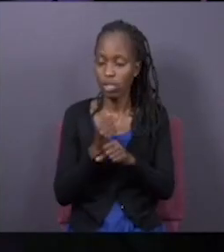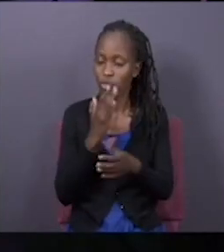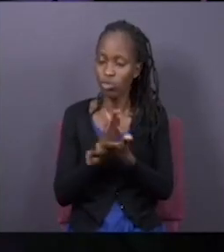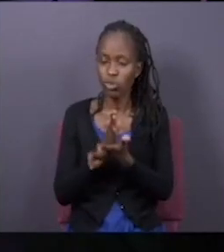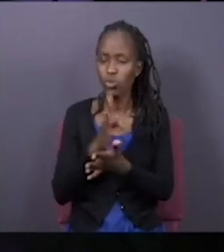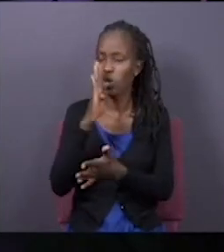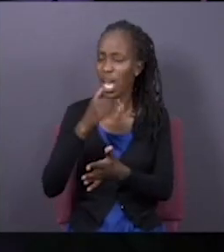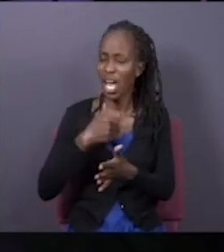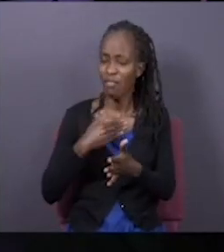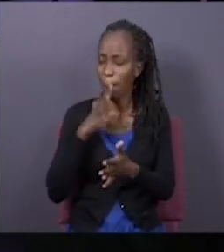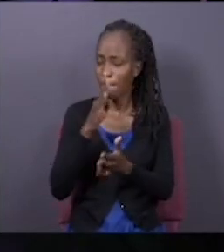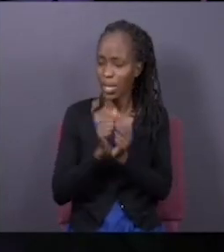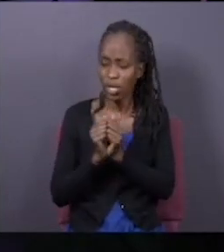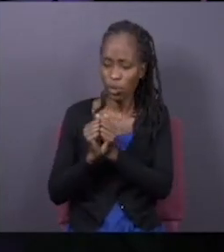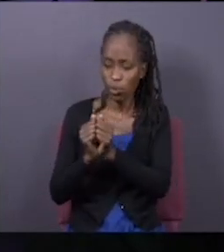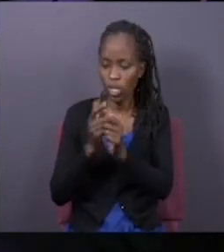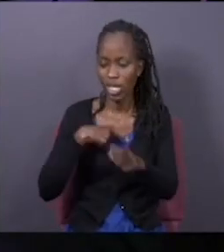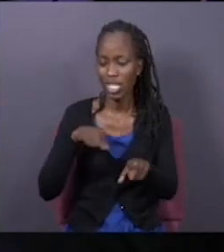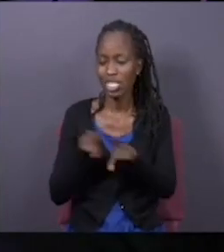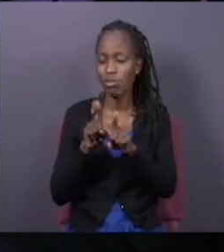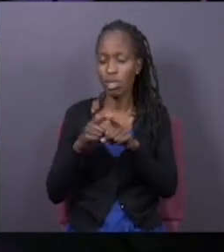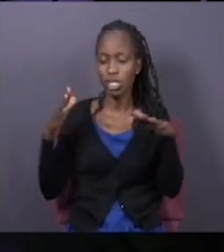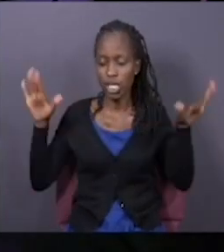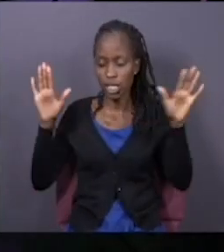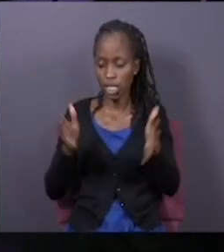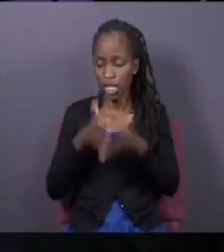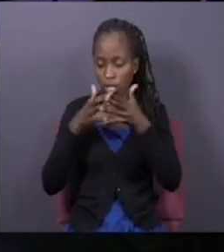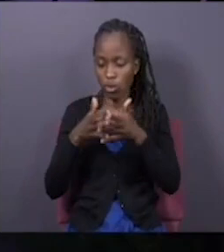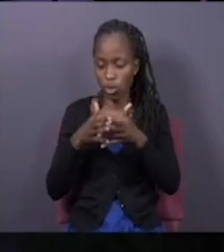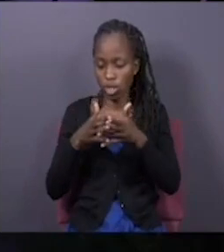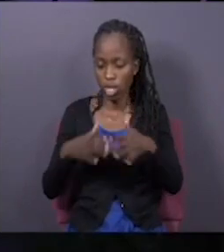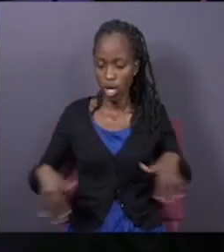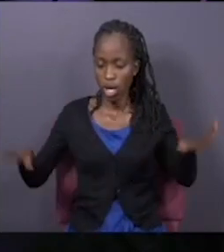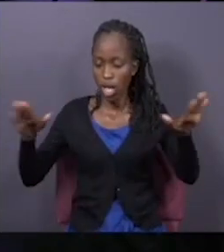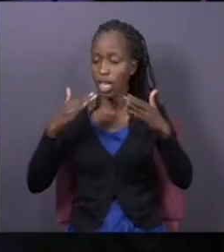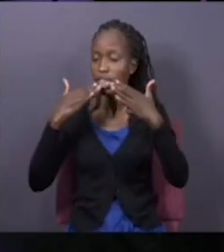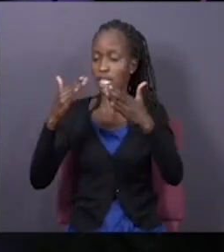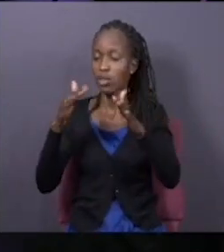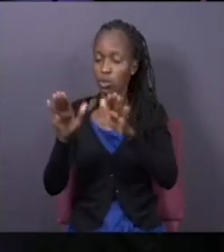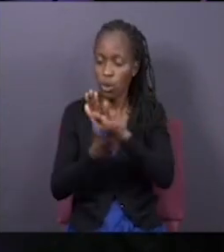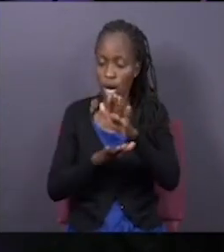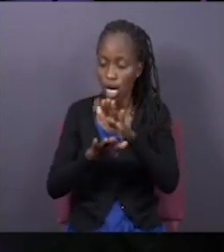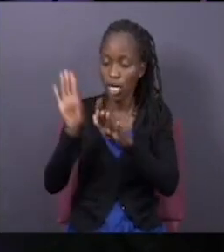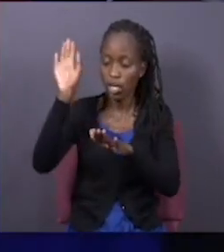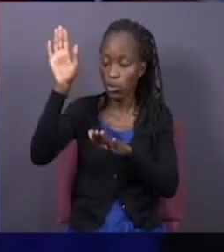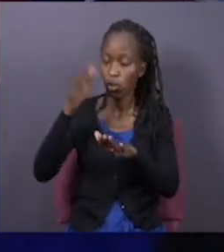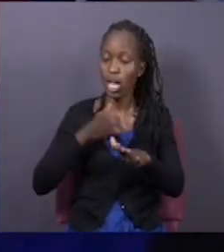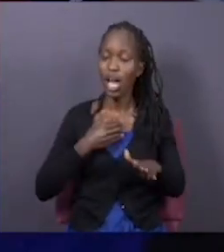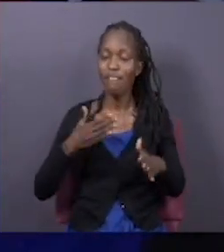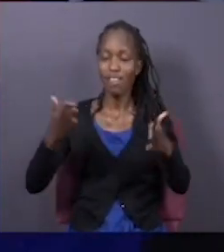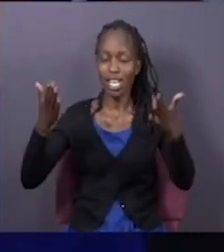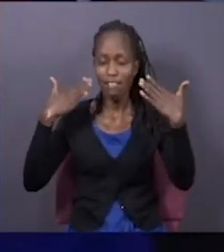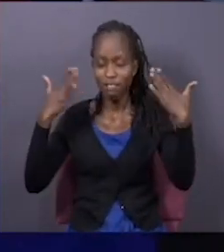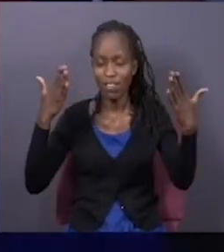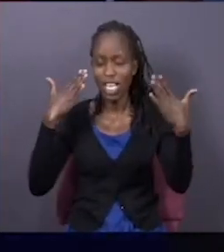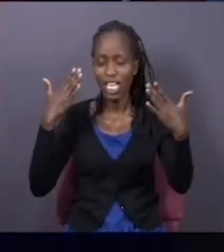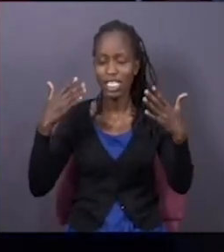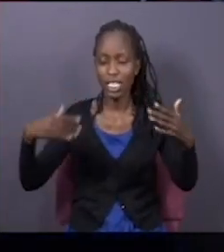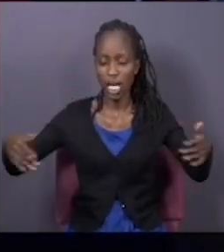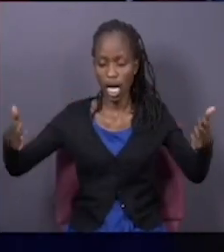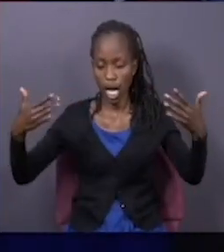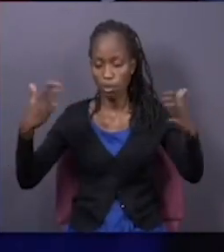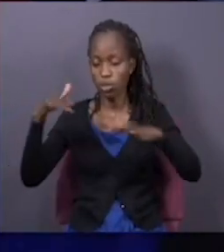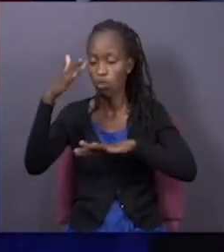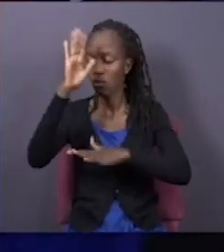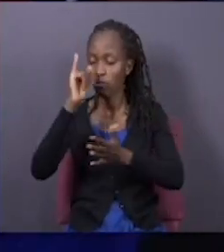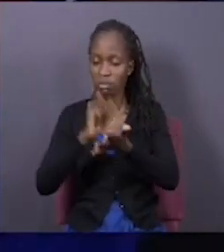as if on eagle's wings. Thank You that beneath, underneath are the everlasting arms of God that have carried us